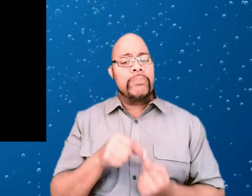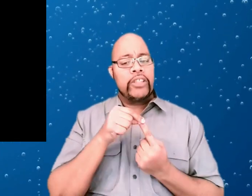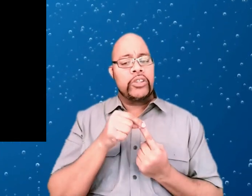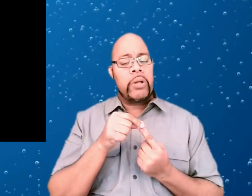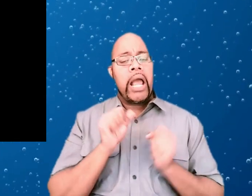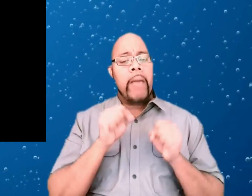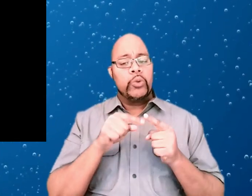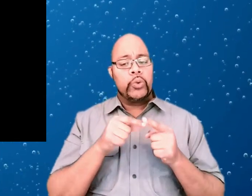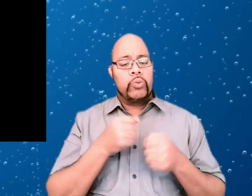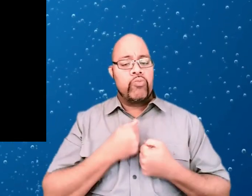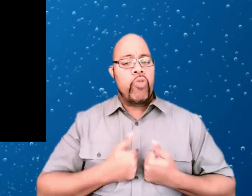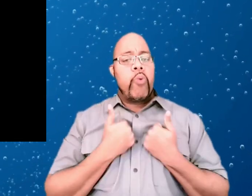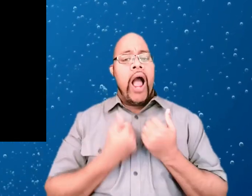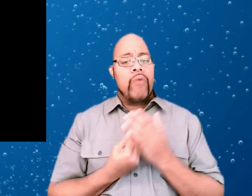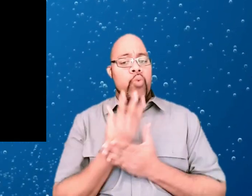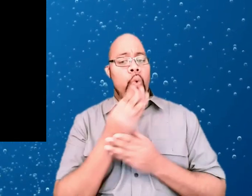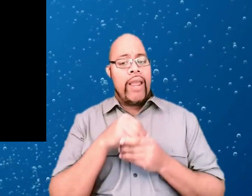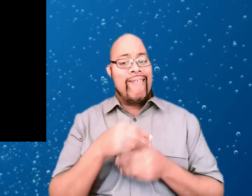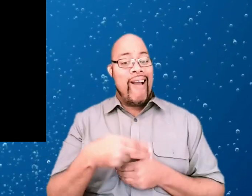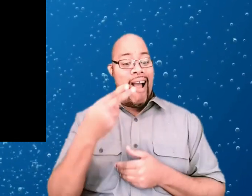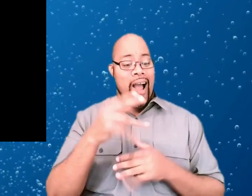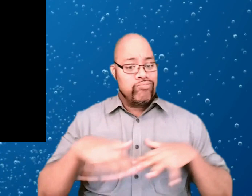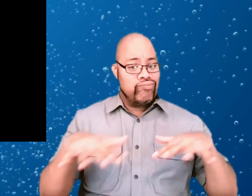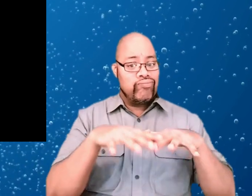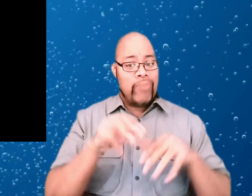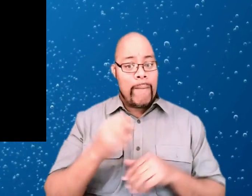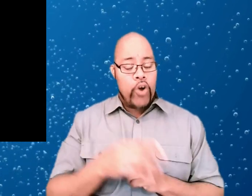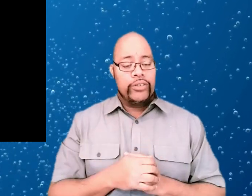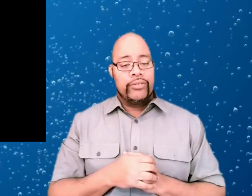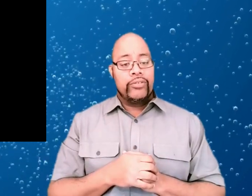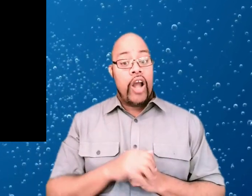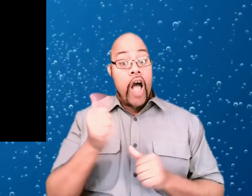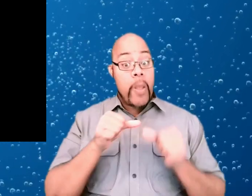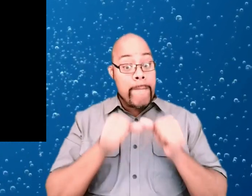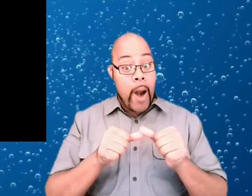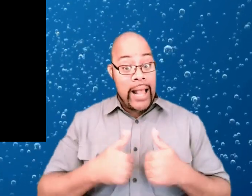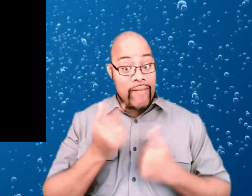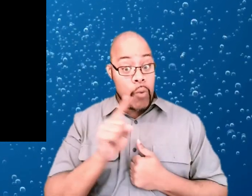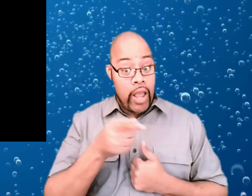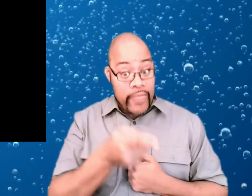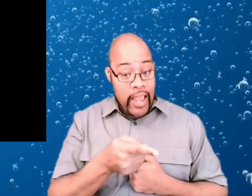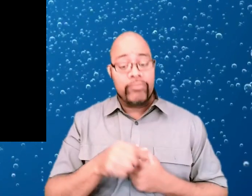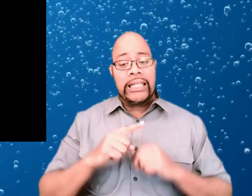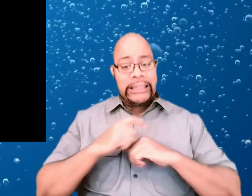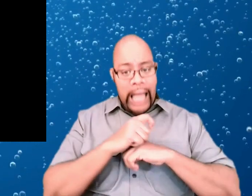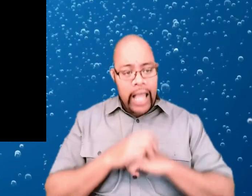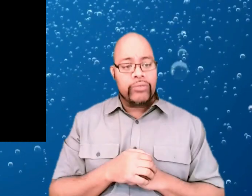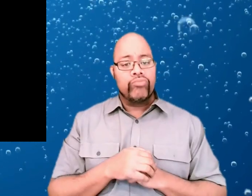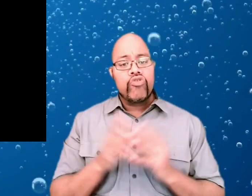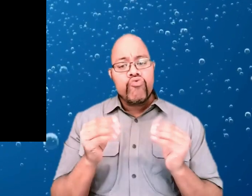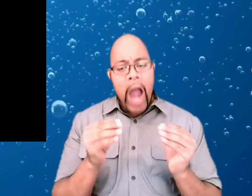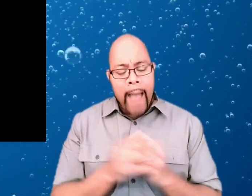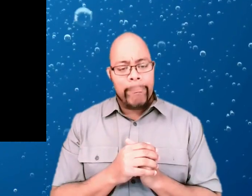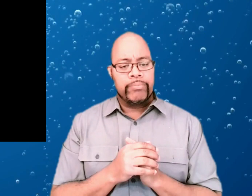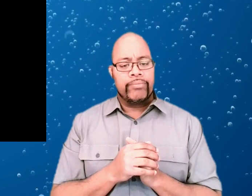special adaptations to help it thrive in the high dynamics of the marsh. A few other permanent residents are those marsh periwinkle snails and